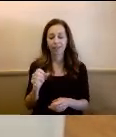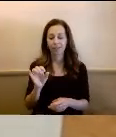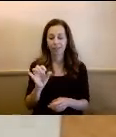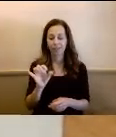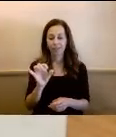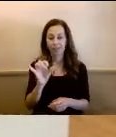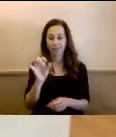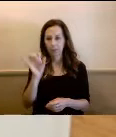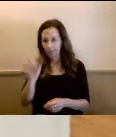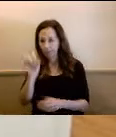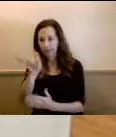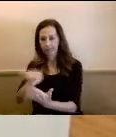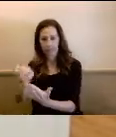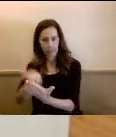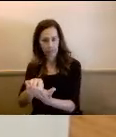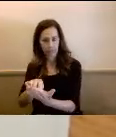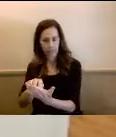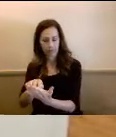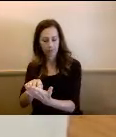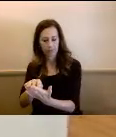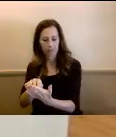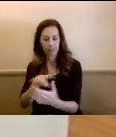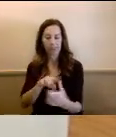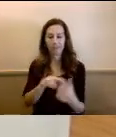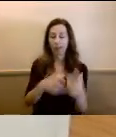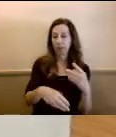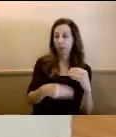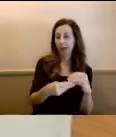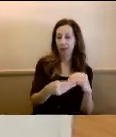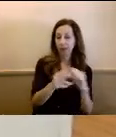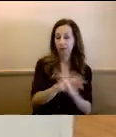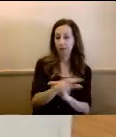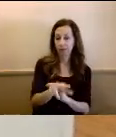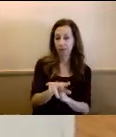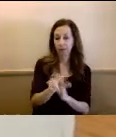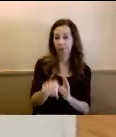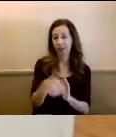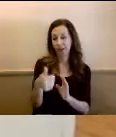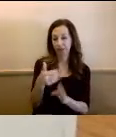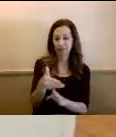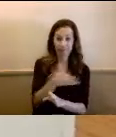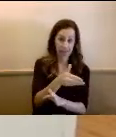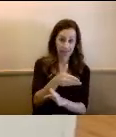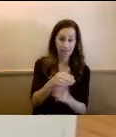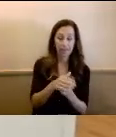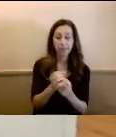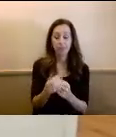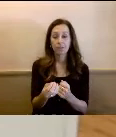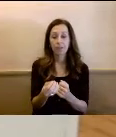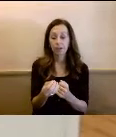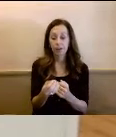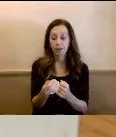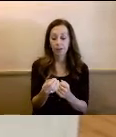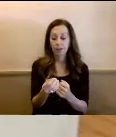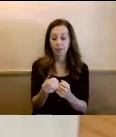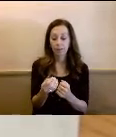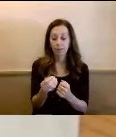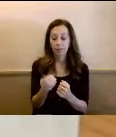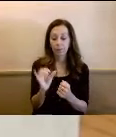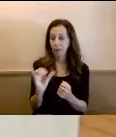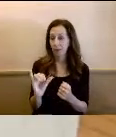So this one cancels, and then we have to add 33 to the other side. So we have